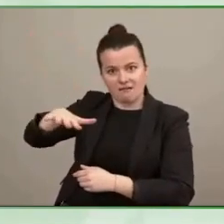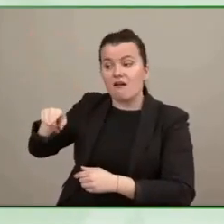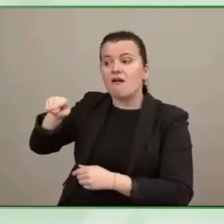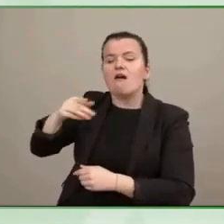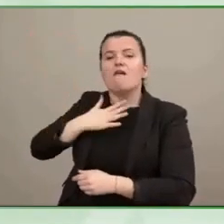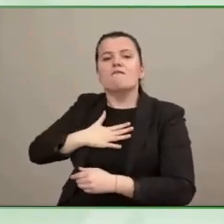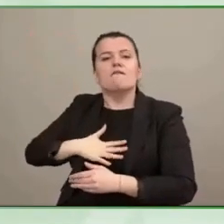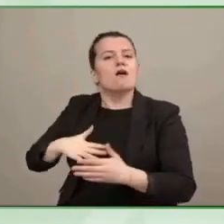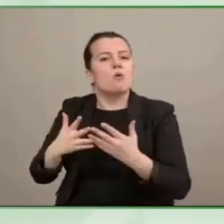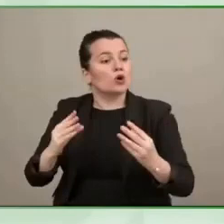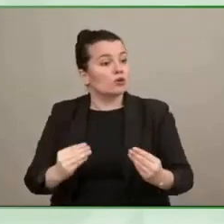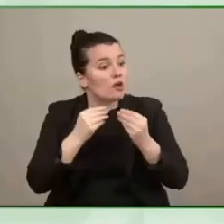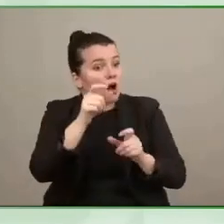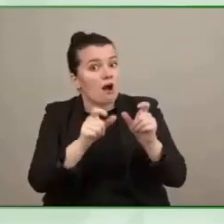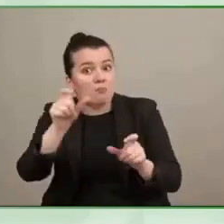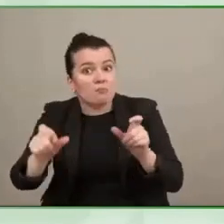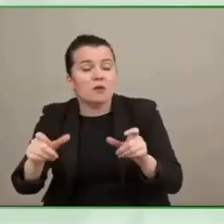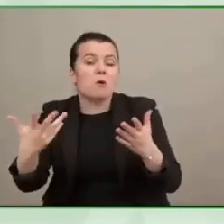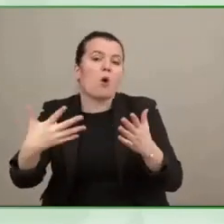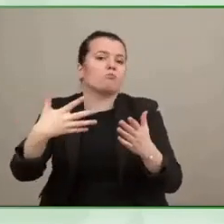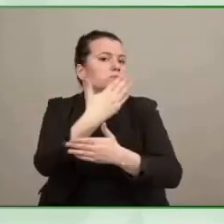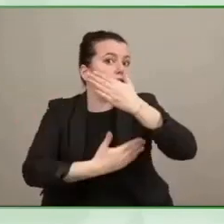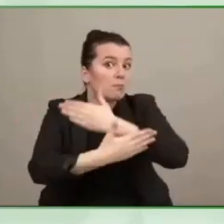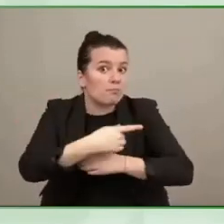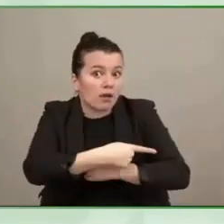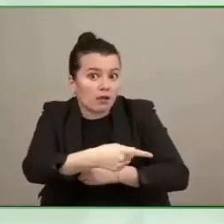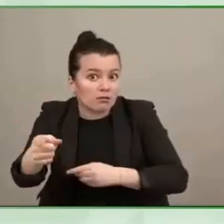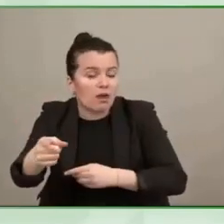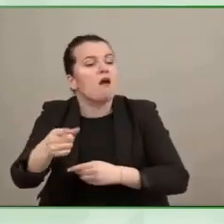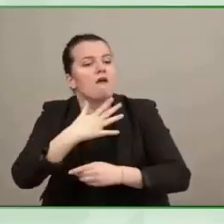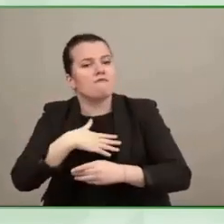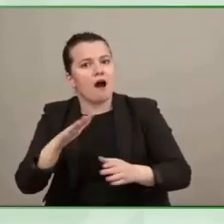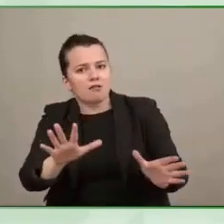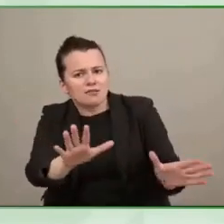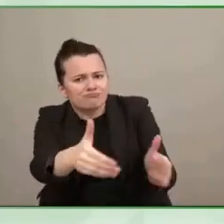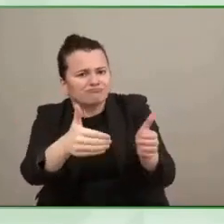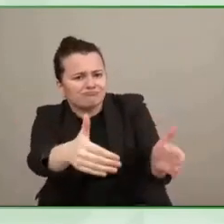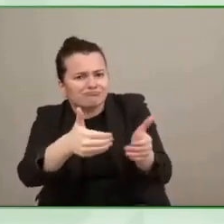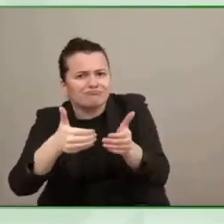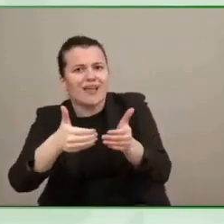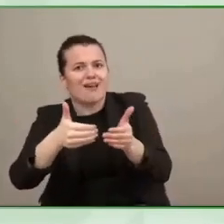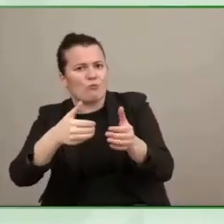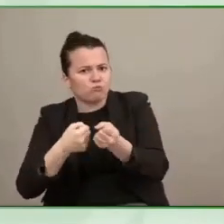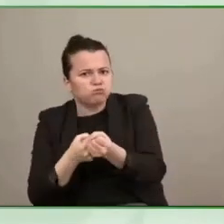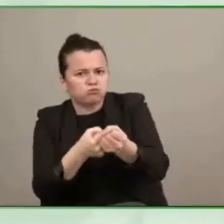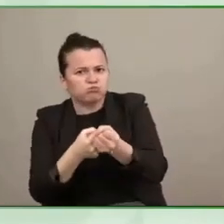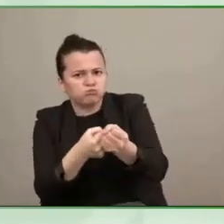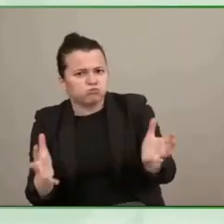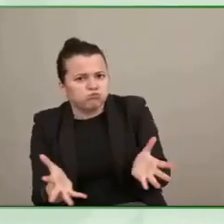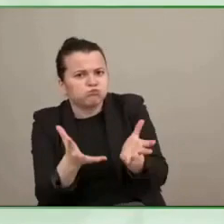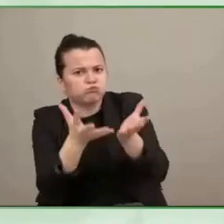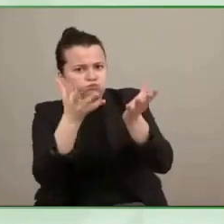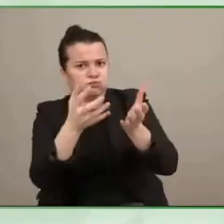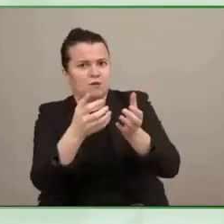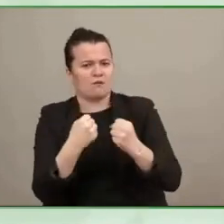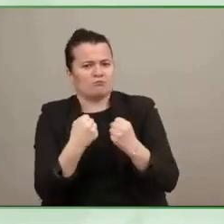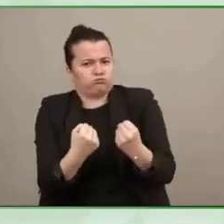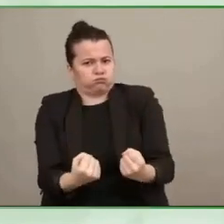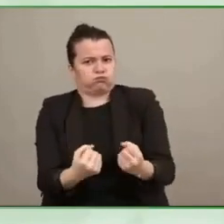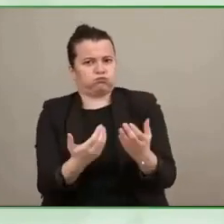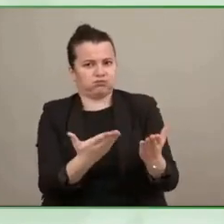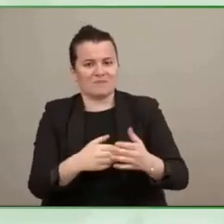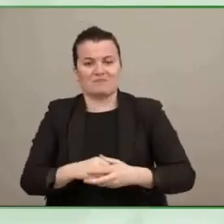with disabilities. Mr. Abdullah, are you here? Do you hear me well? Yeah, I'm hear you,